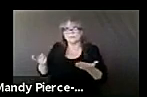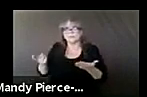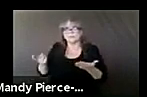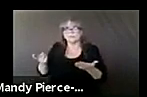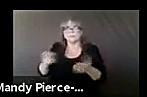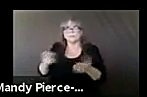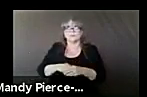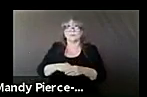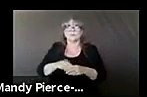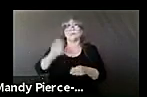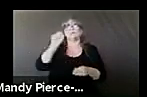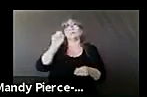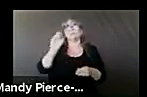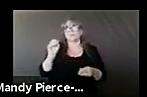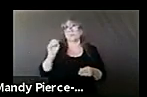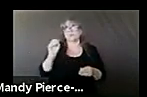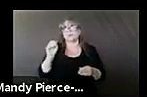be local